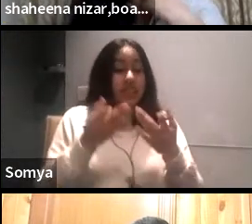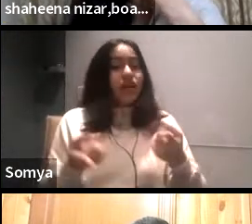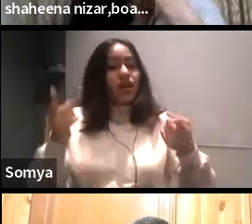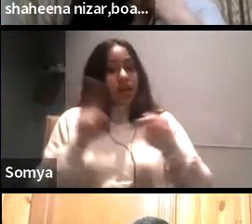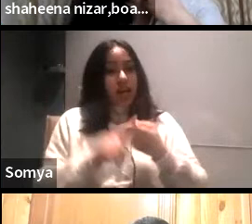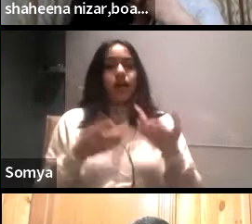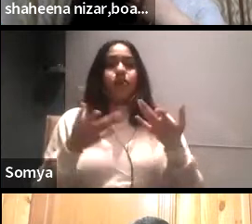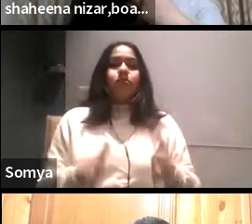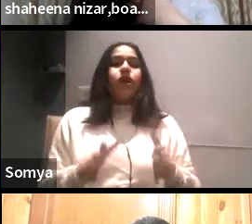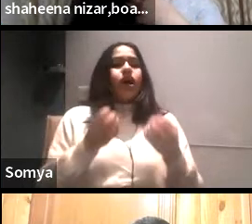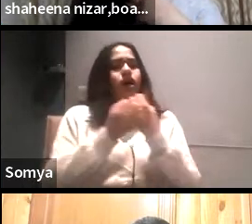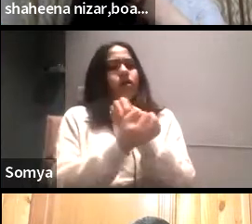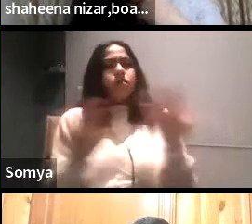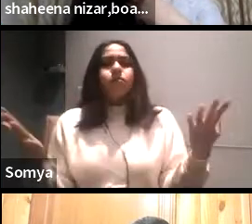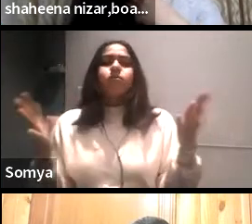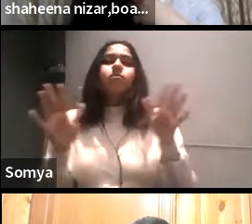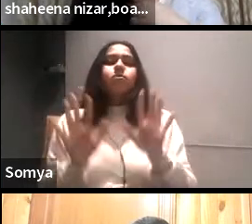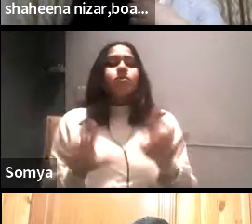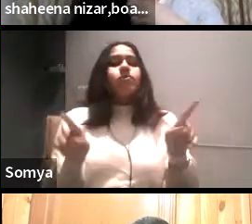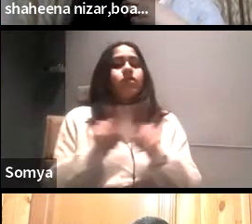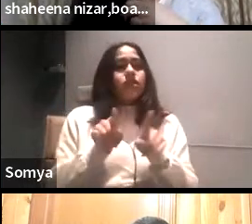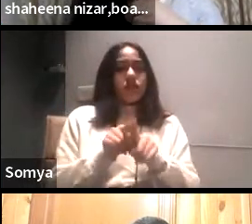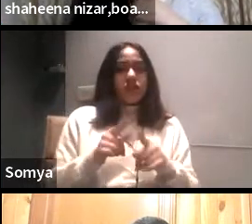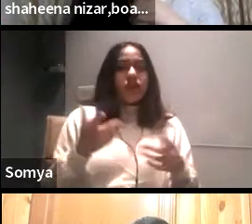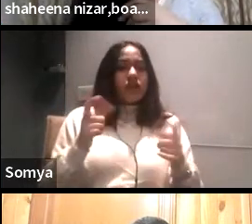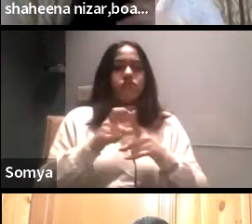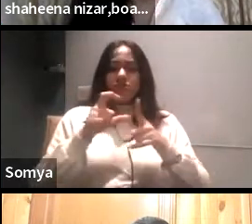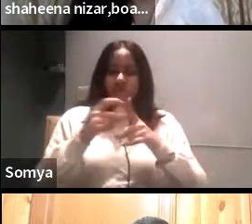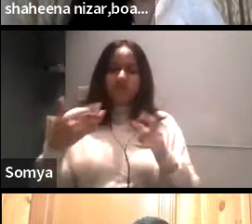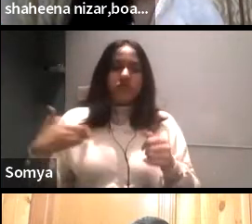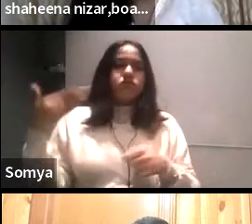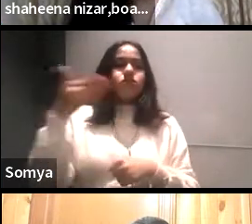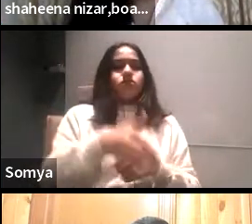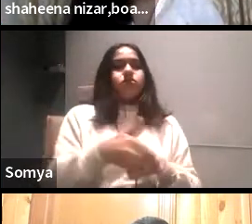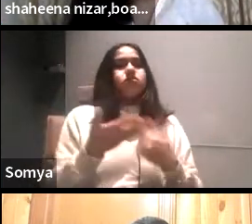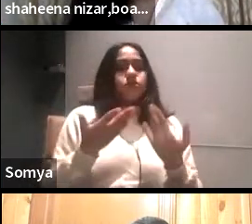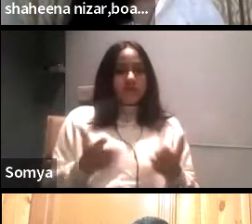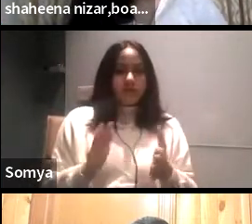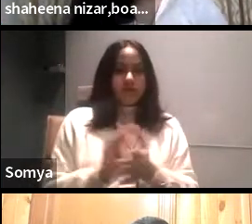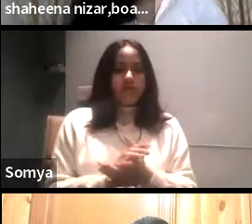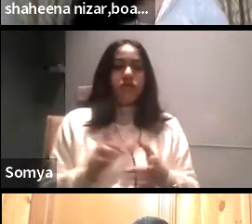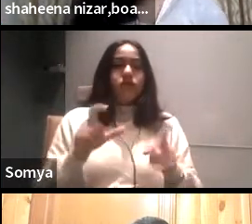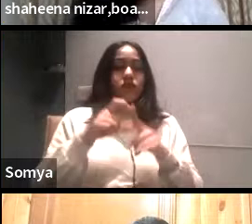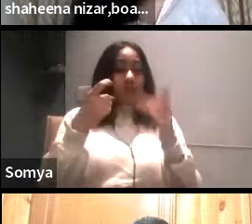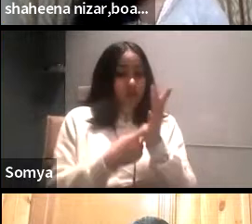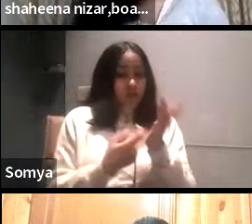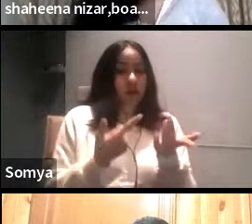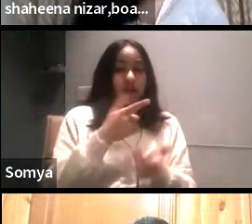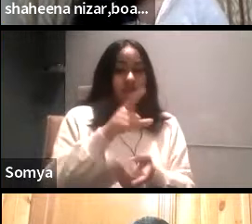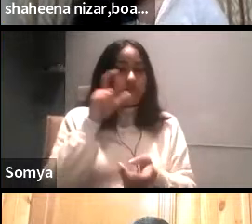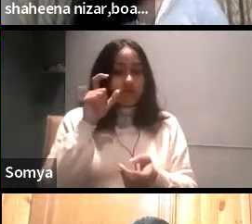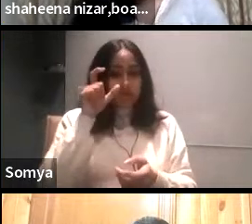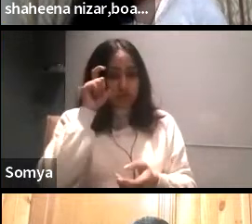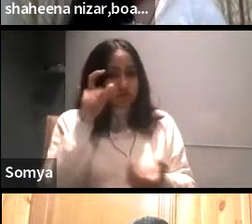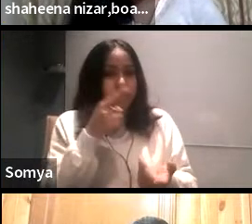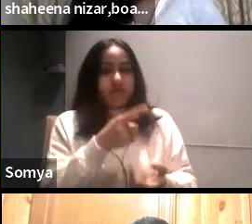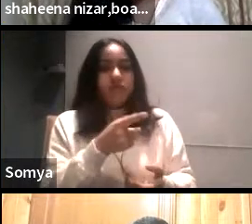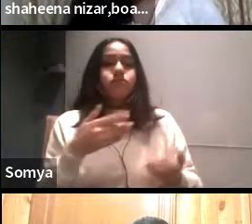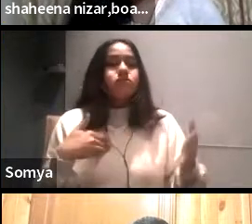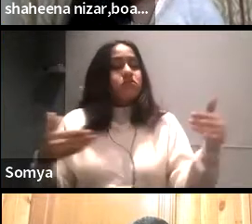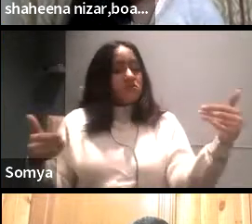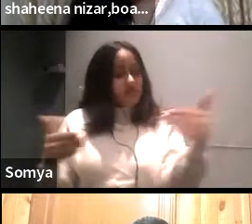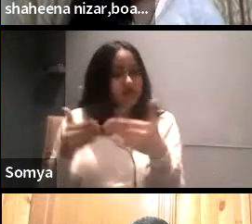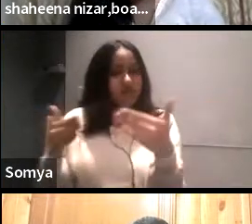happiness, because I've been to Delhi with Dr. Agarwal and various people and